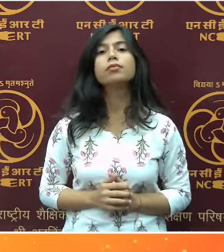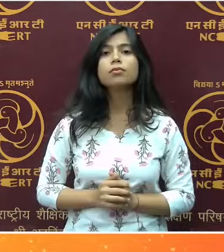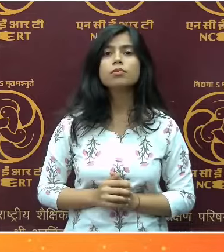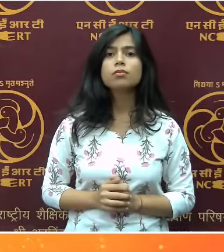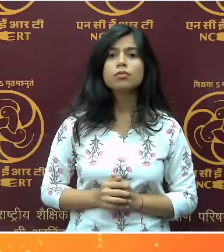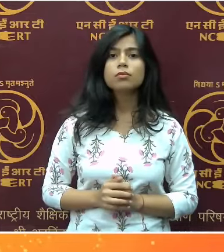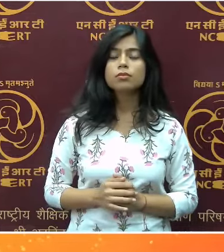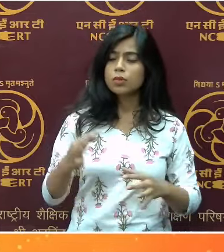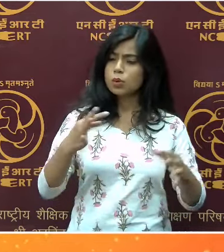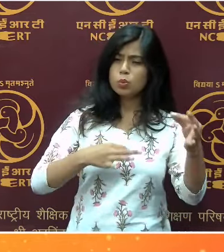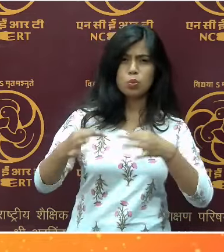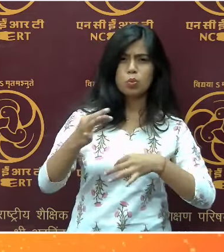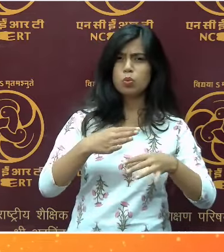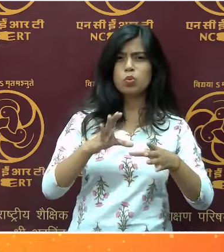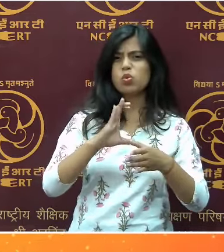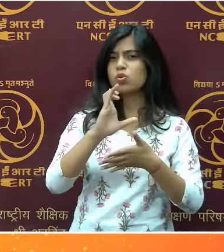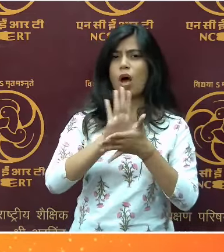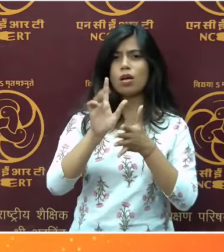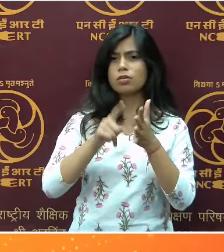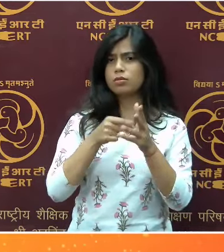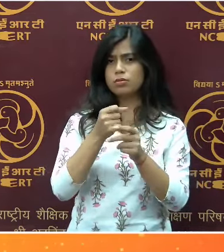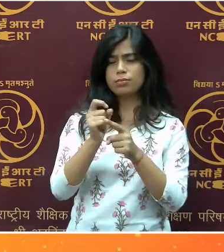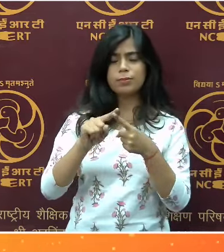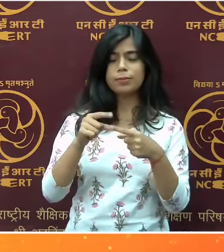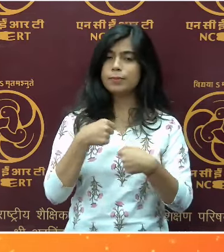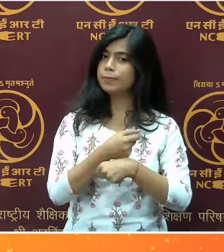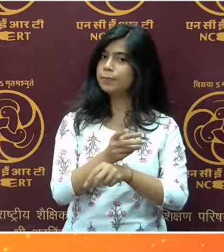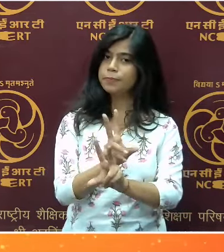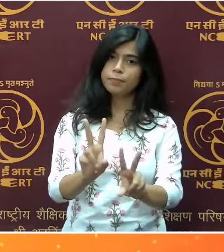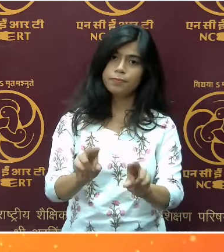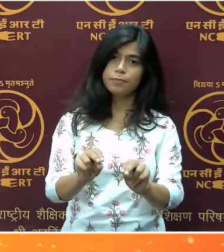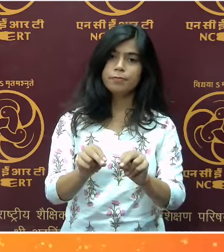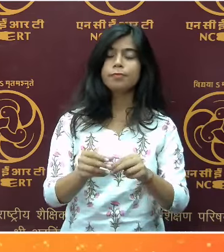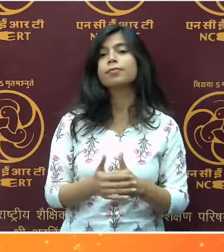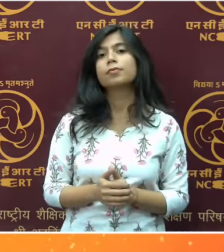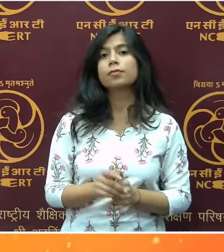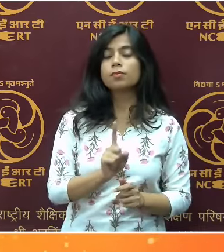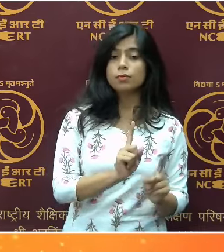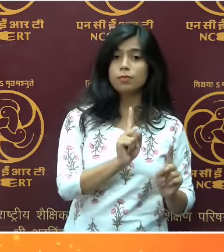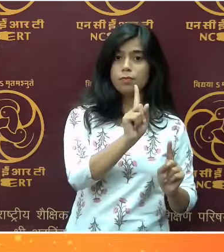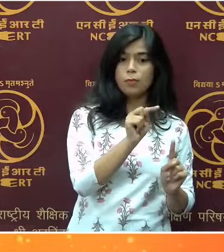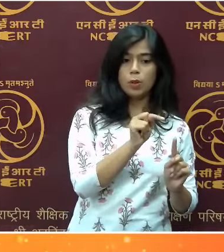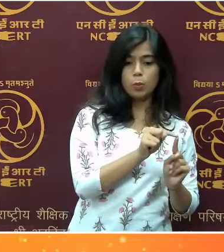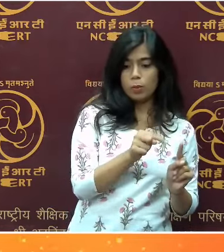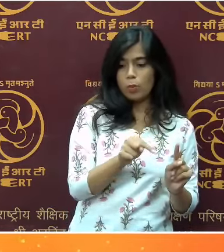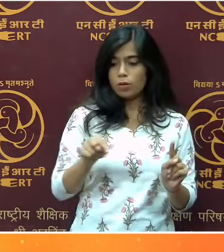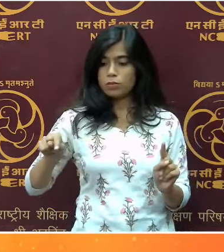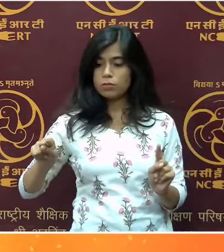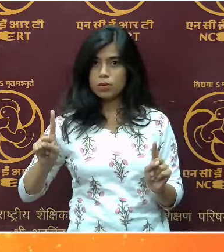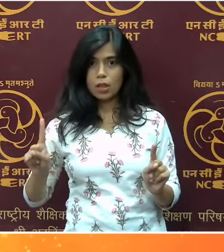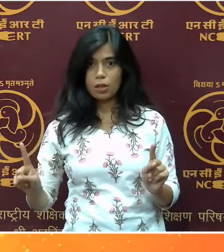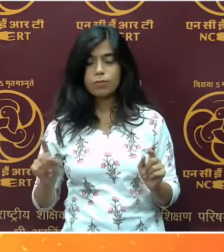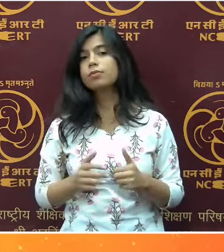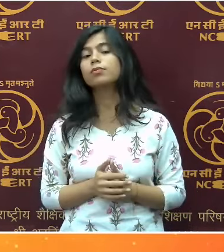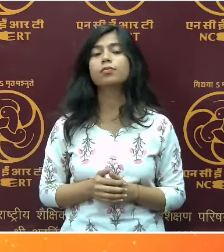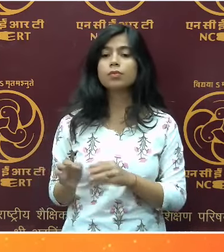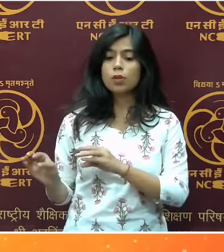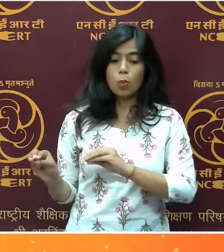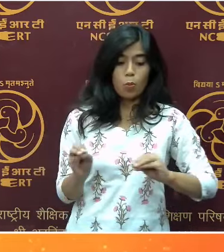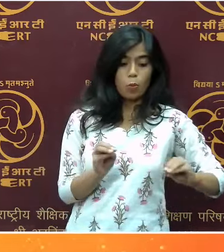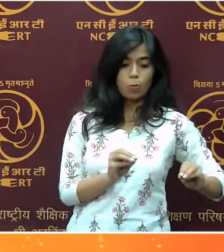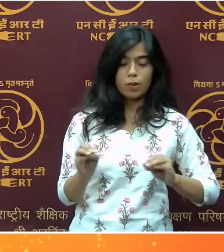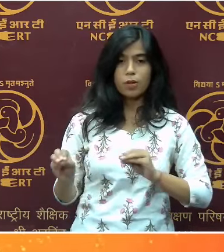new charges are created. So, we can transfer the charge from one point to another point. The movement of